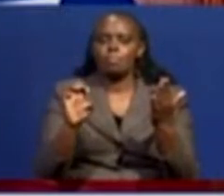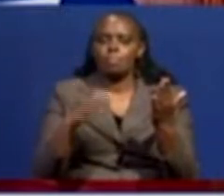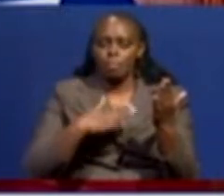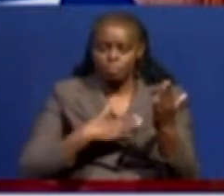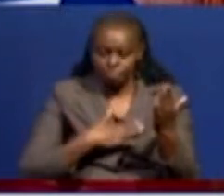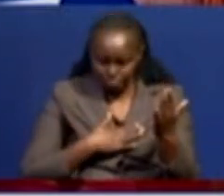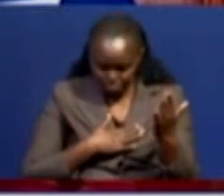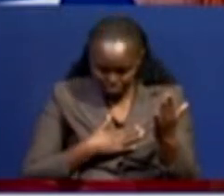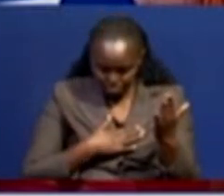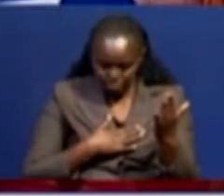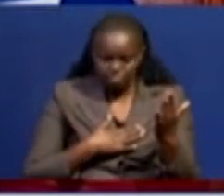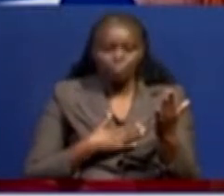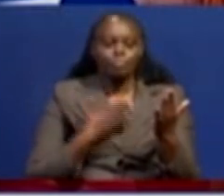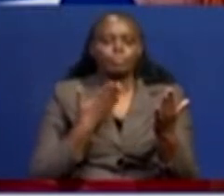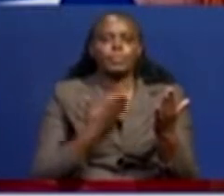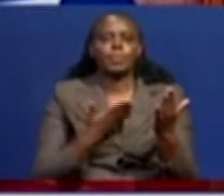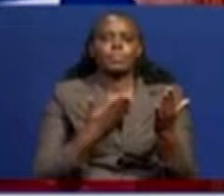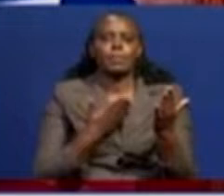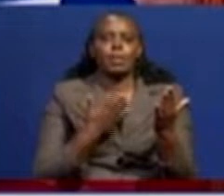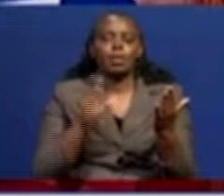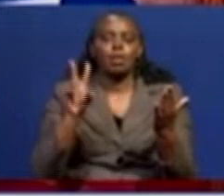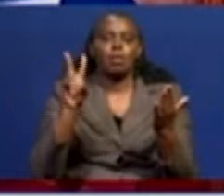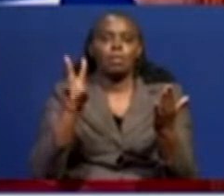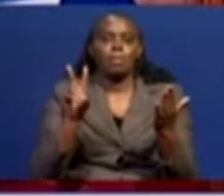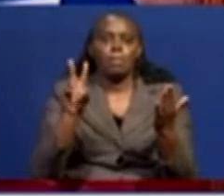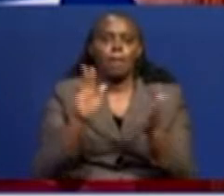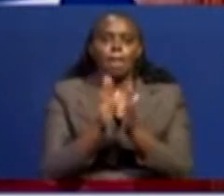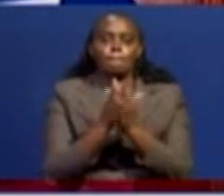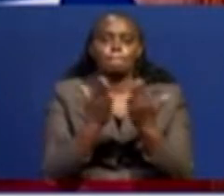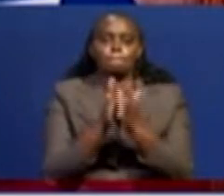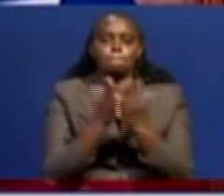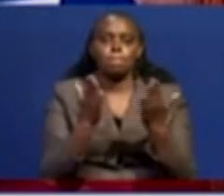And kindly, Honorable Senators, turn with me to page